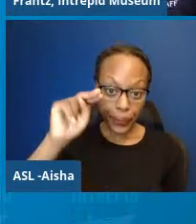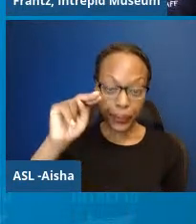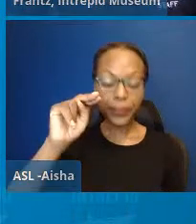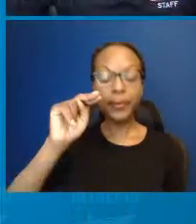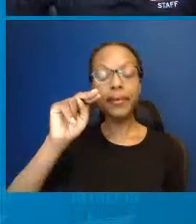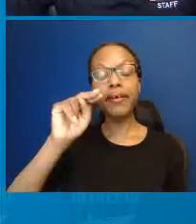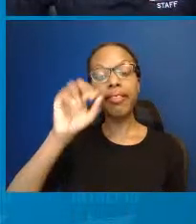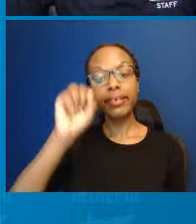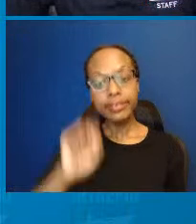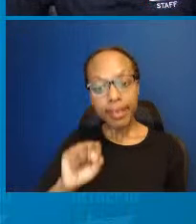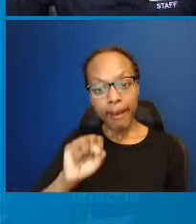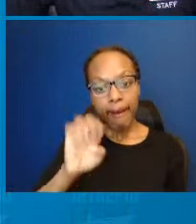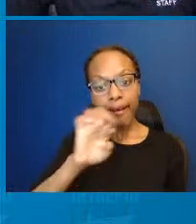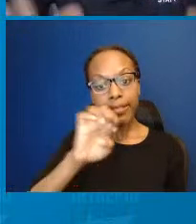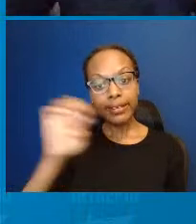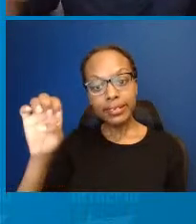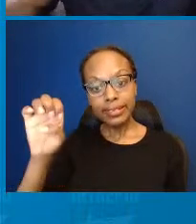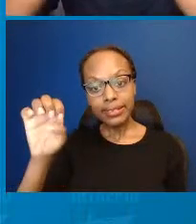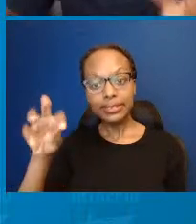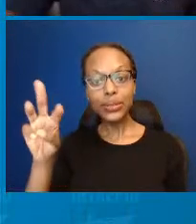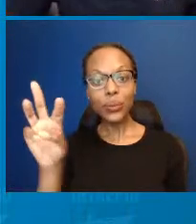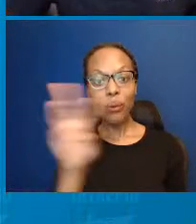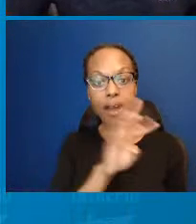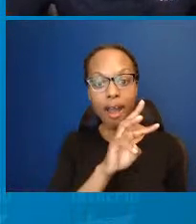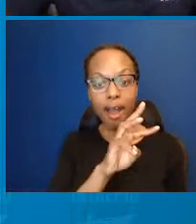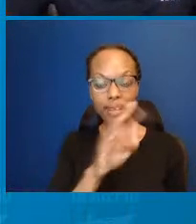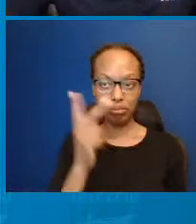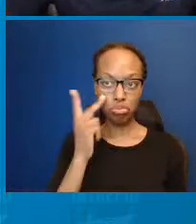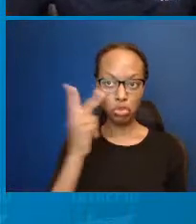south, east, and west. You can see northwest, right? You can see the corners, right?